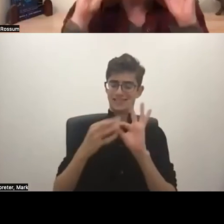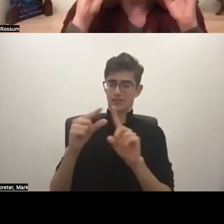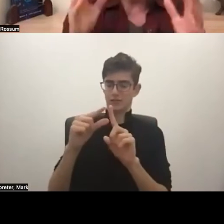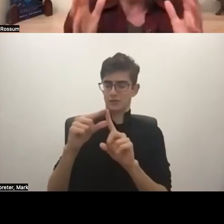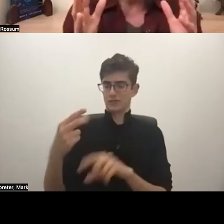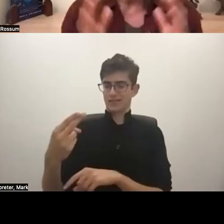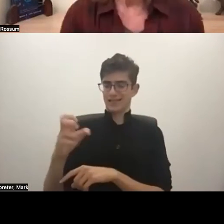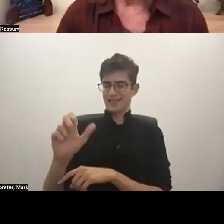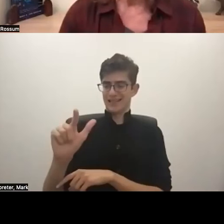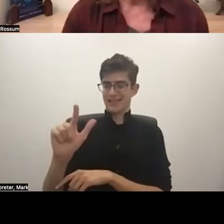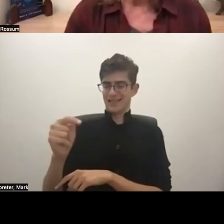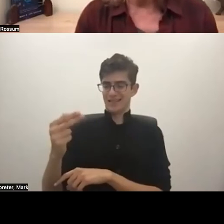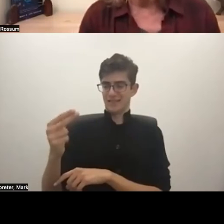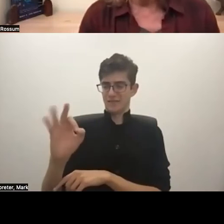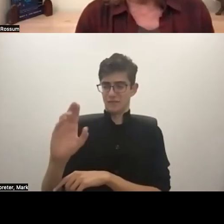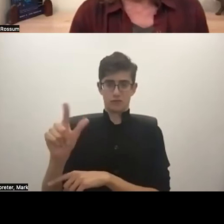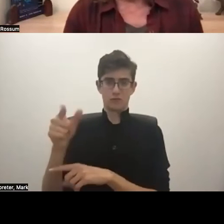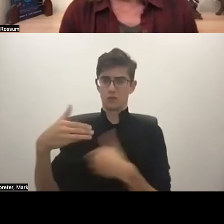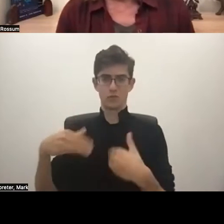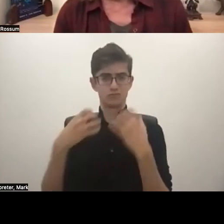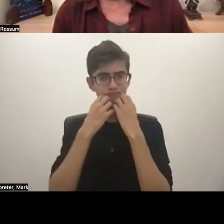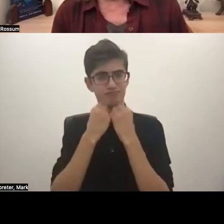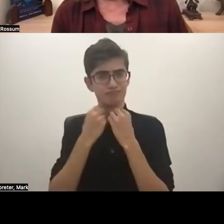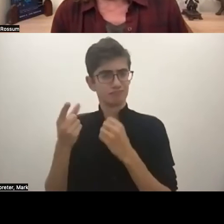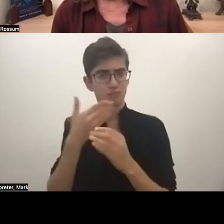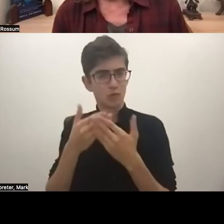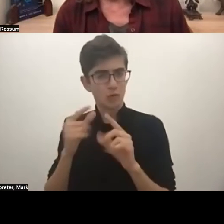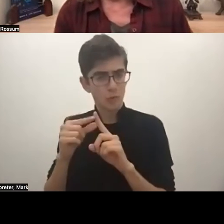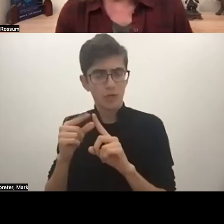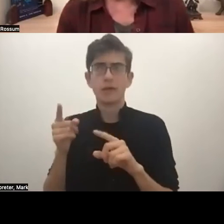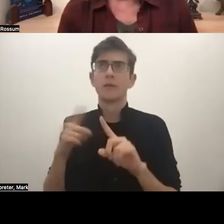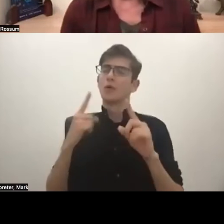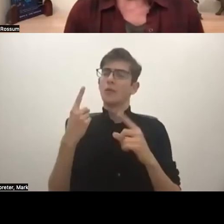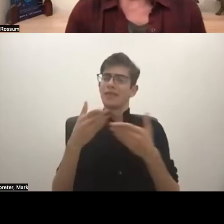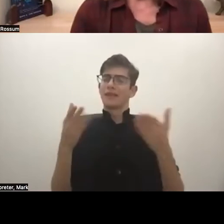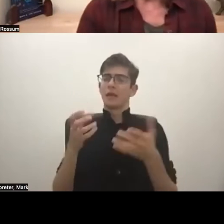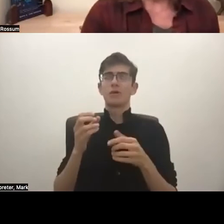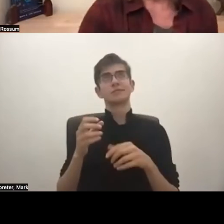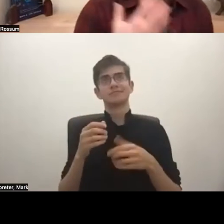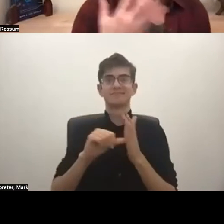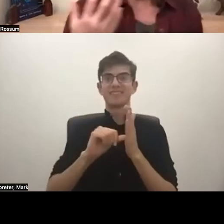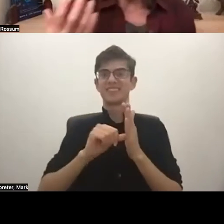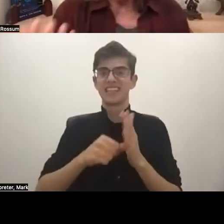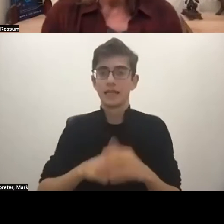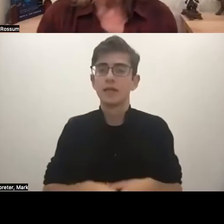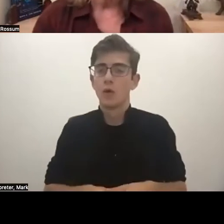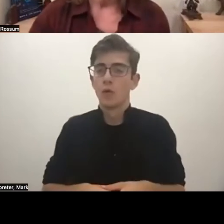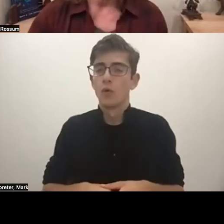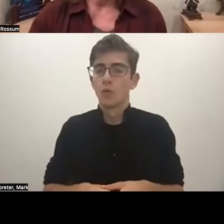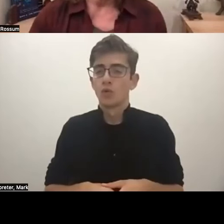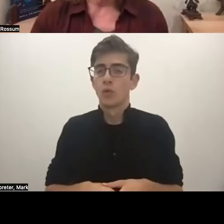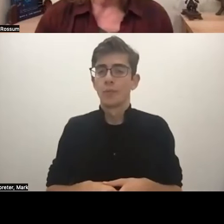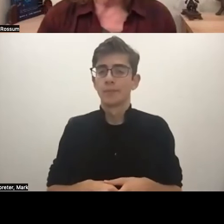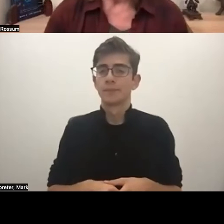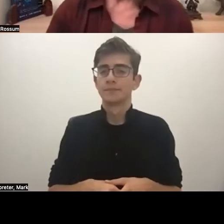use of the term healthful. But one of the things I do also want to highlight is if you are involved